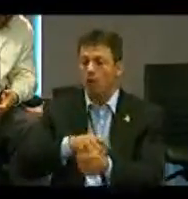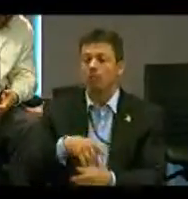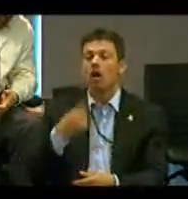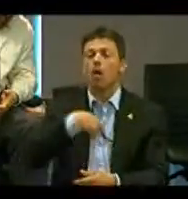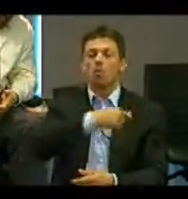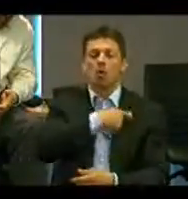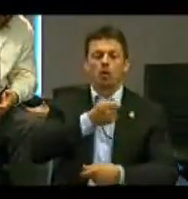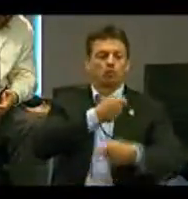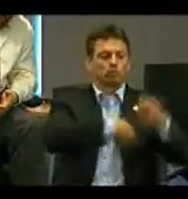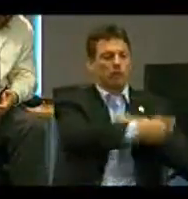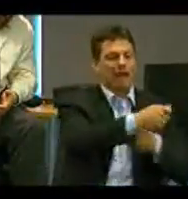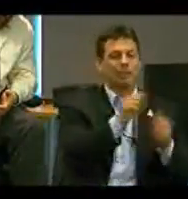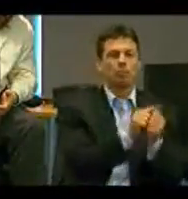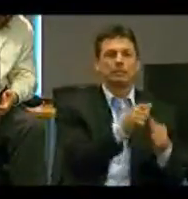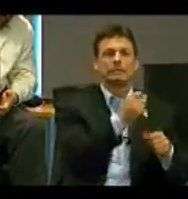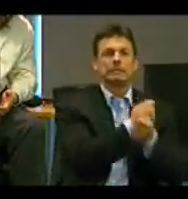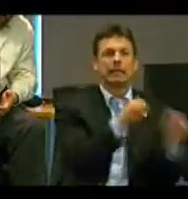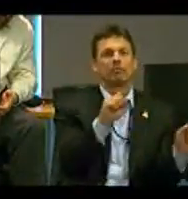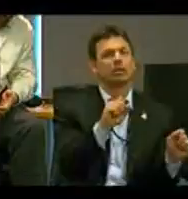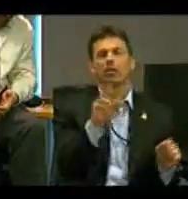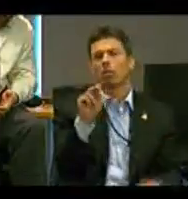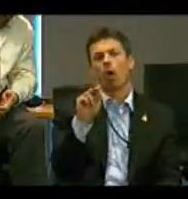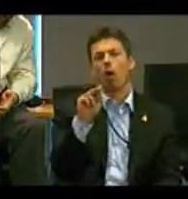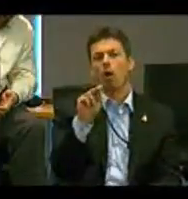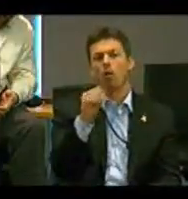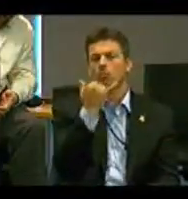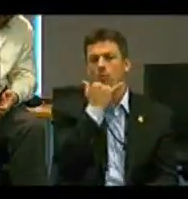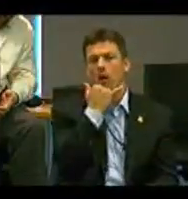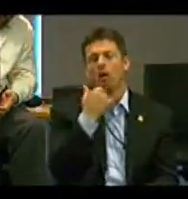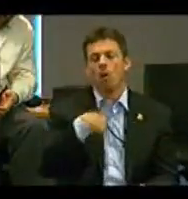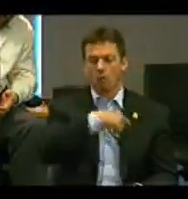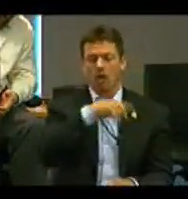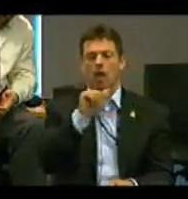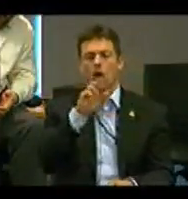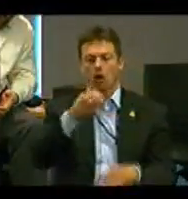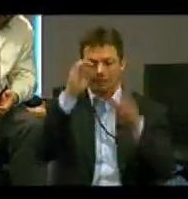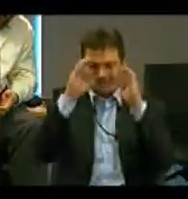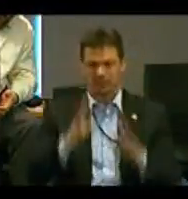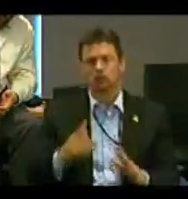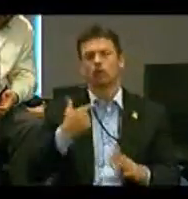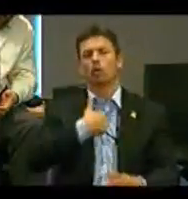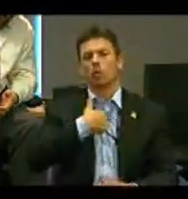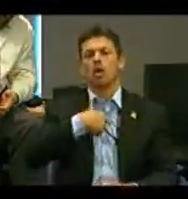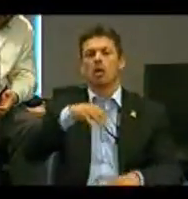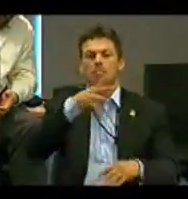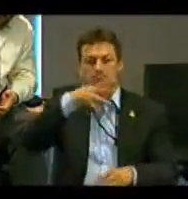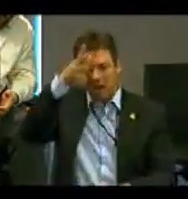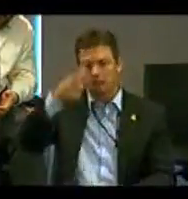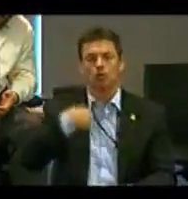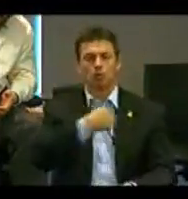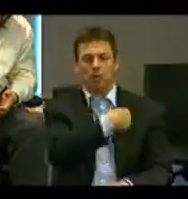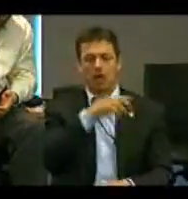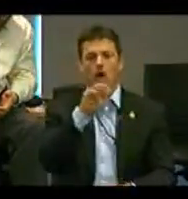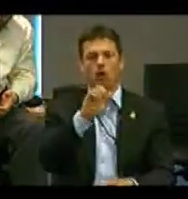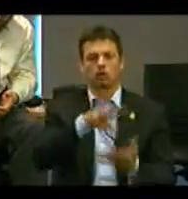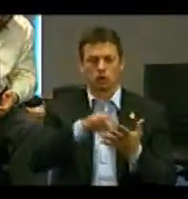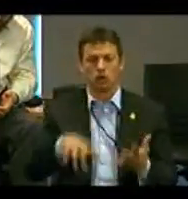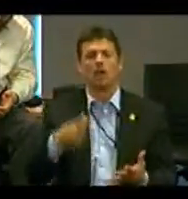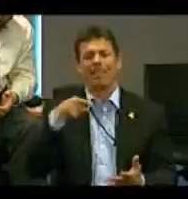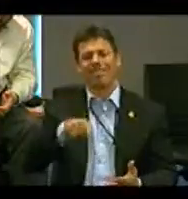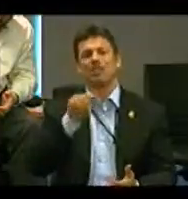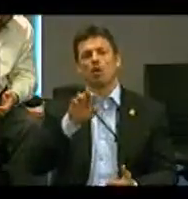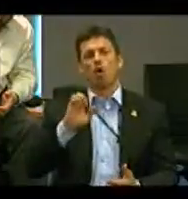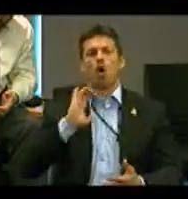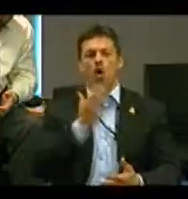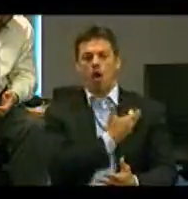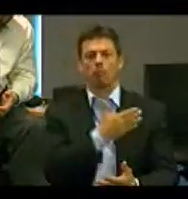off somehow with safety. Absolutely not. You know, we are teachers, we are parents, we are students. These are our schools, and that's